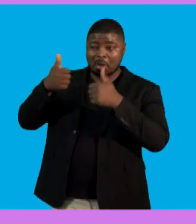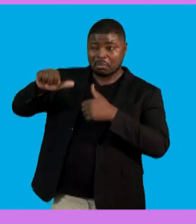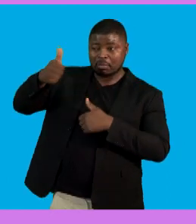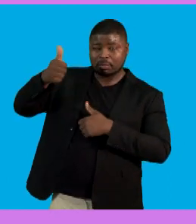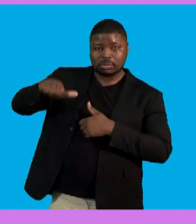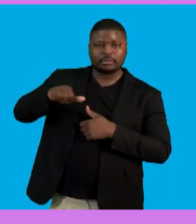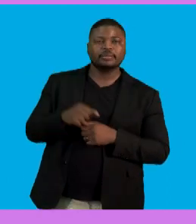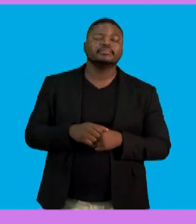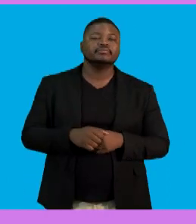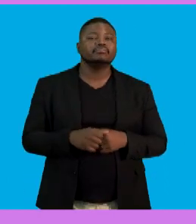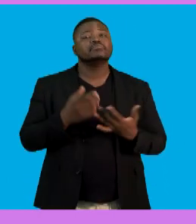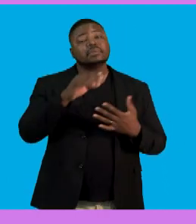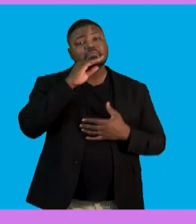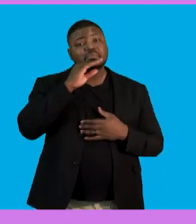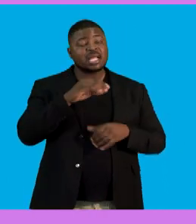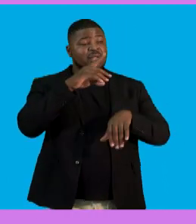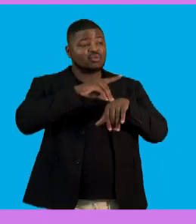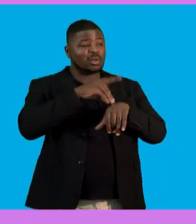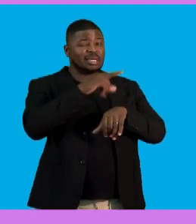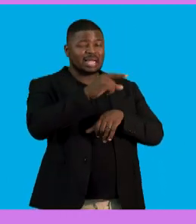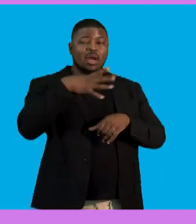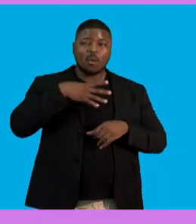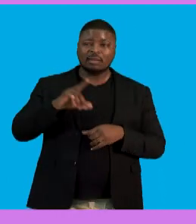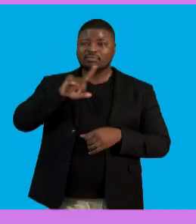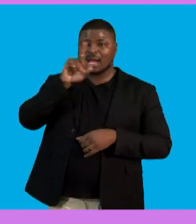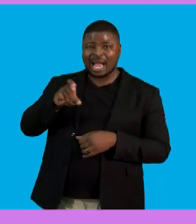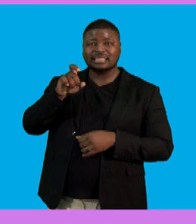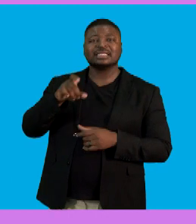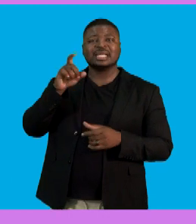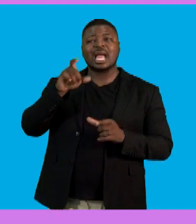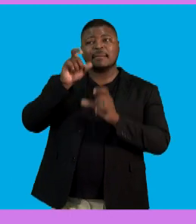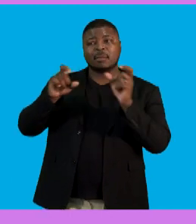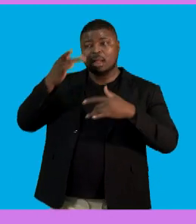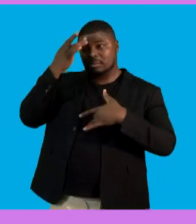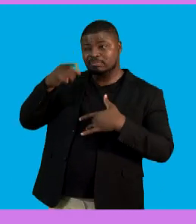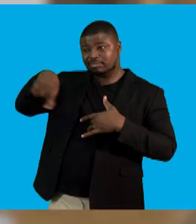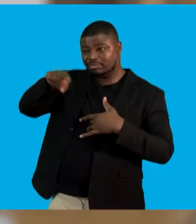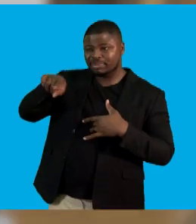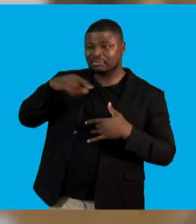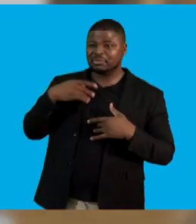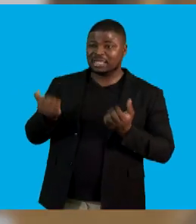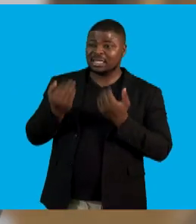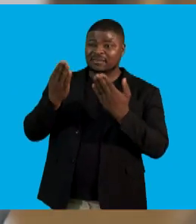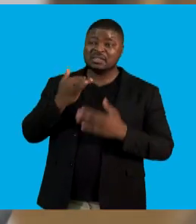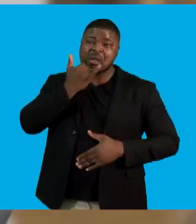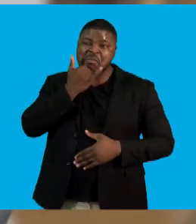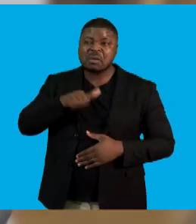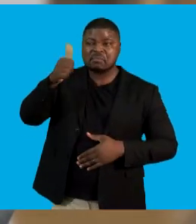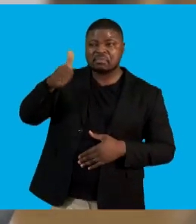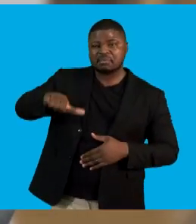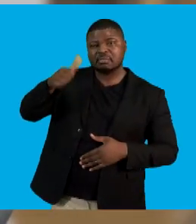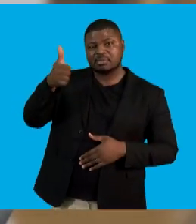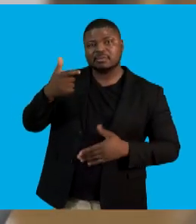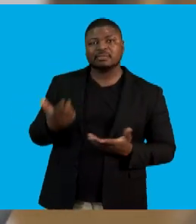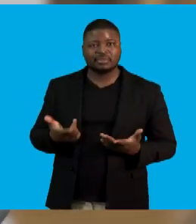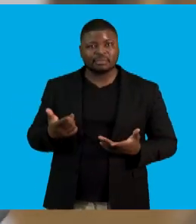hospital want to talk to their patients and figure out, are they happy with the service that they received? And again, I think that